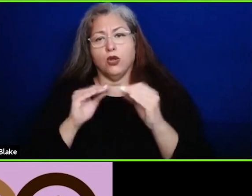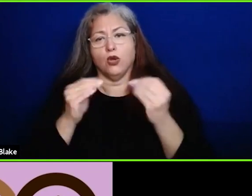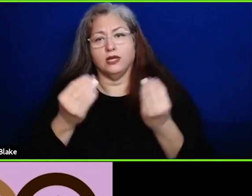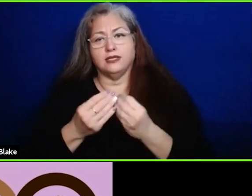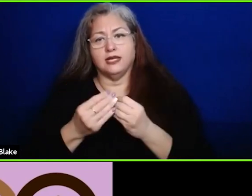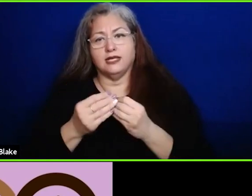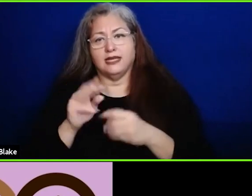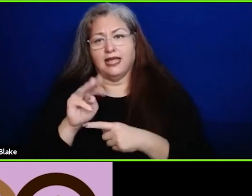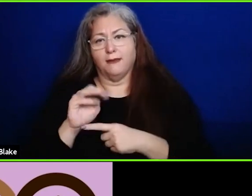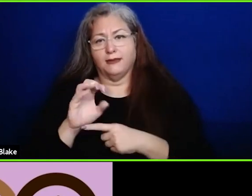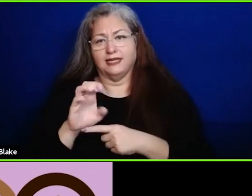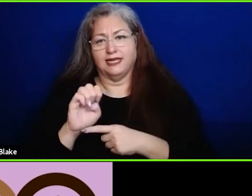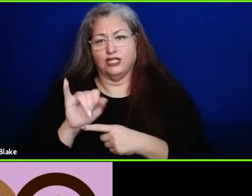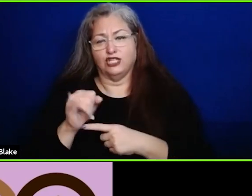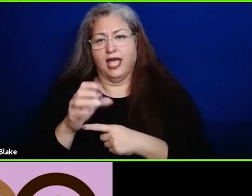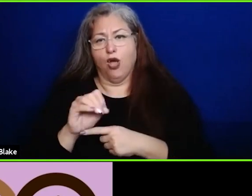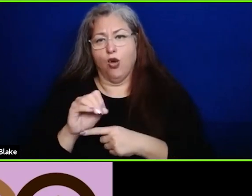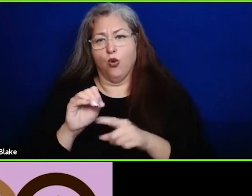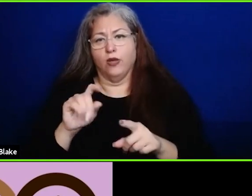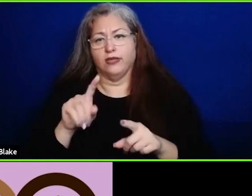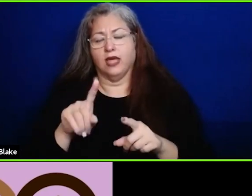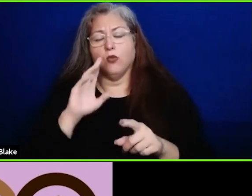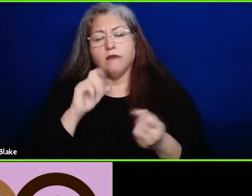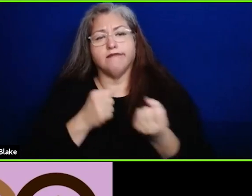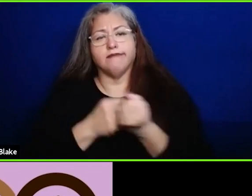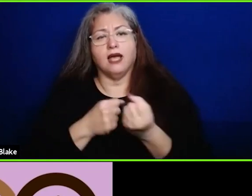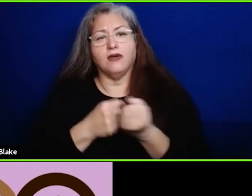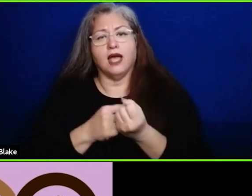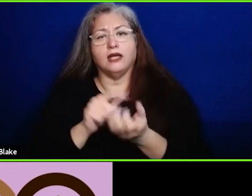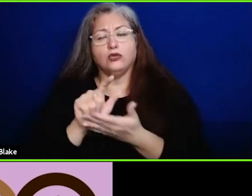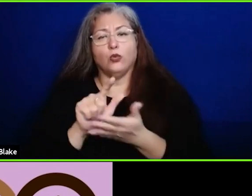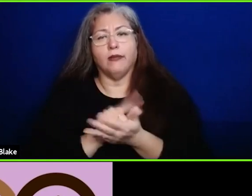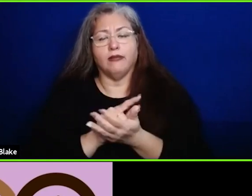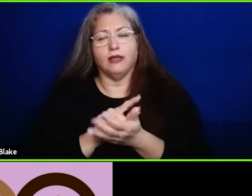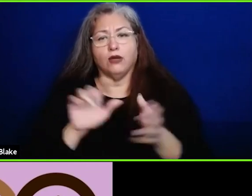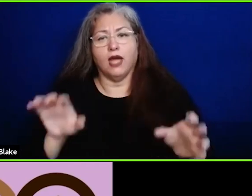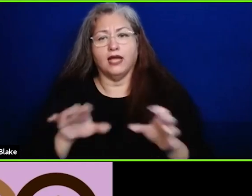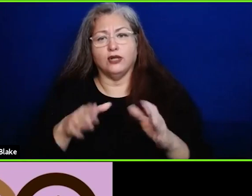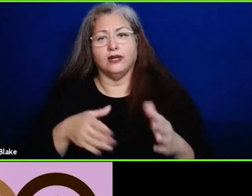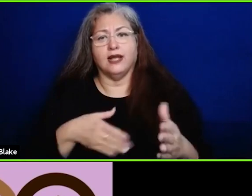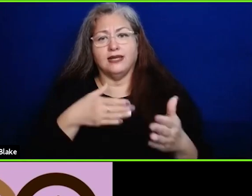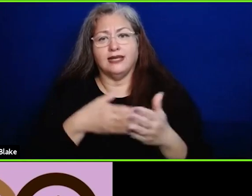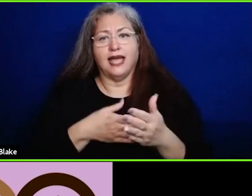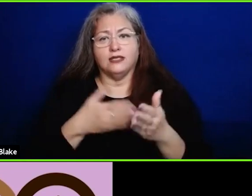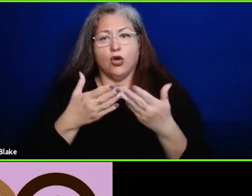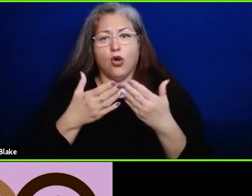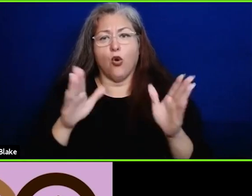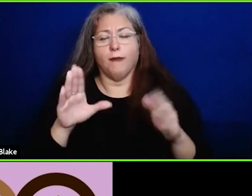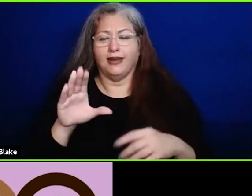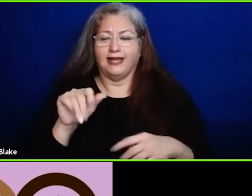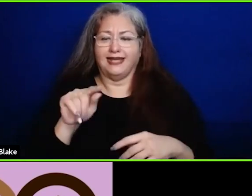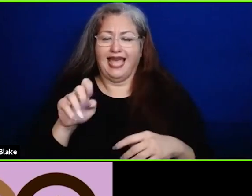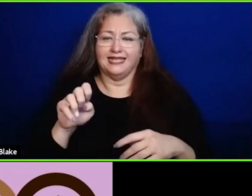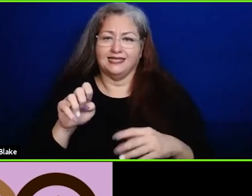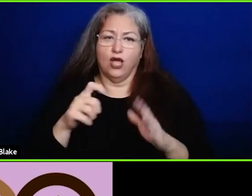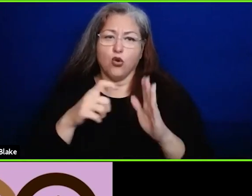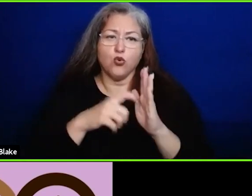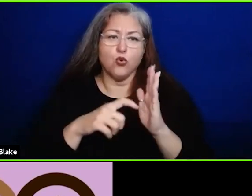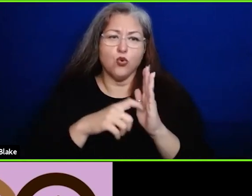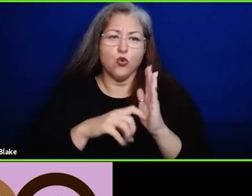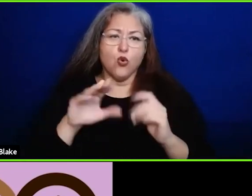the MCEJO, which advocated legal action against an open cast coal mine in her